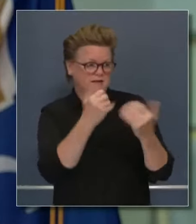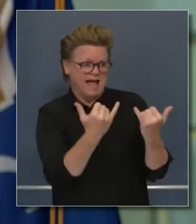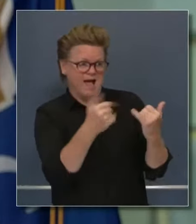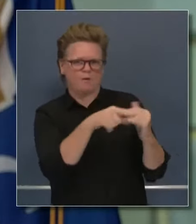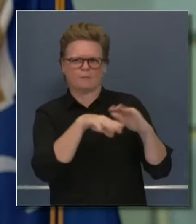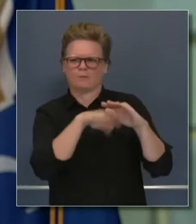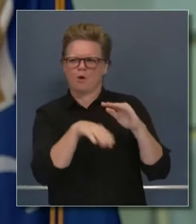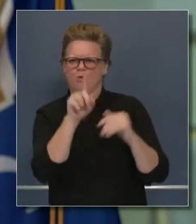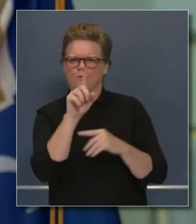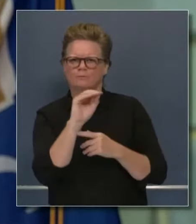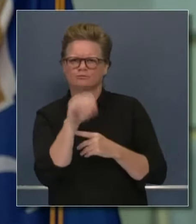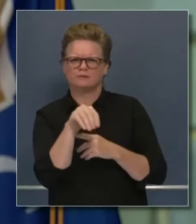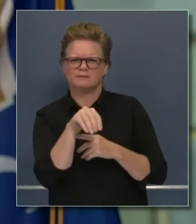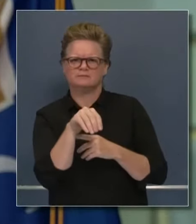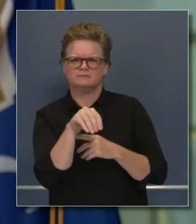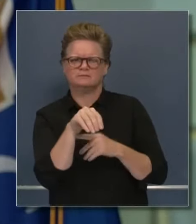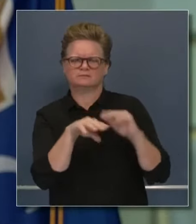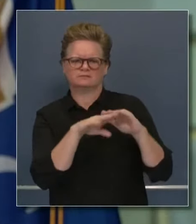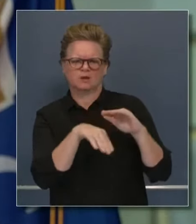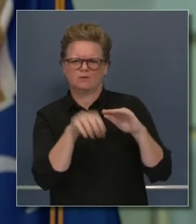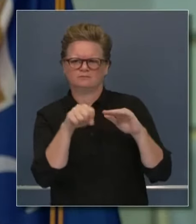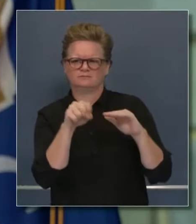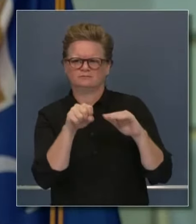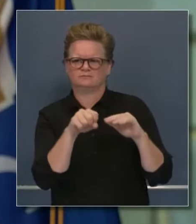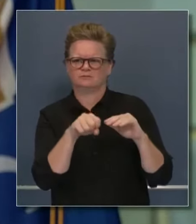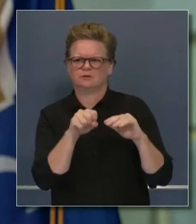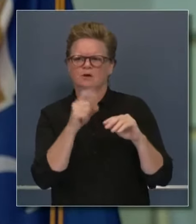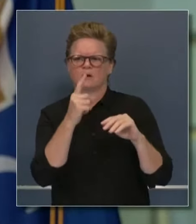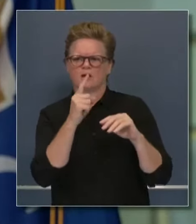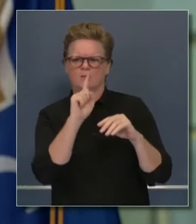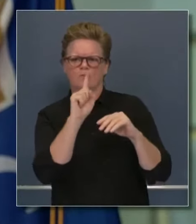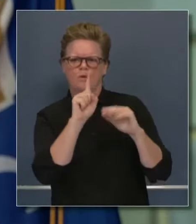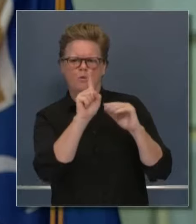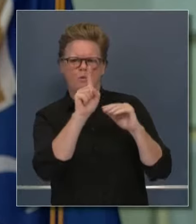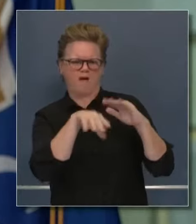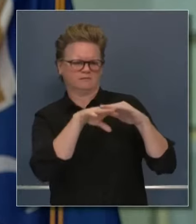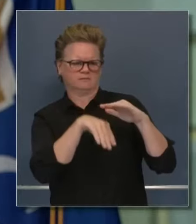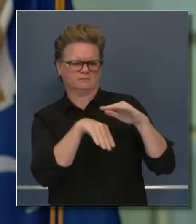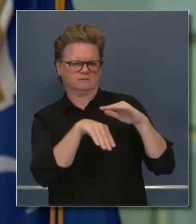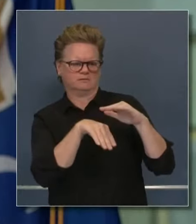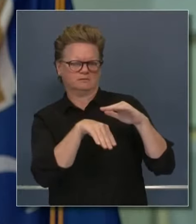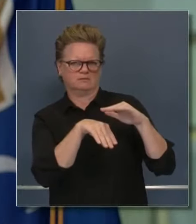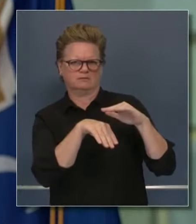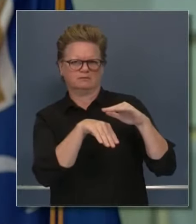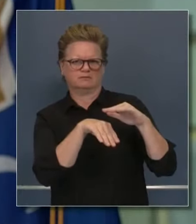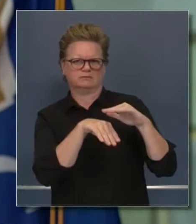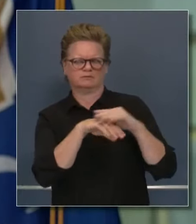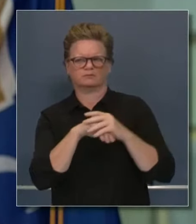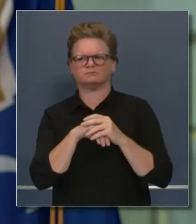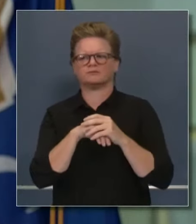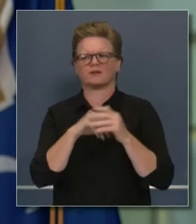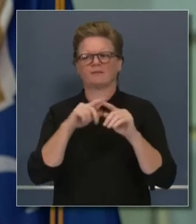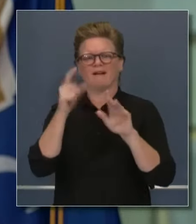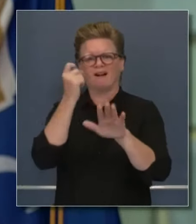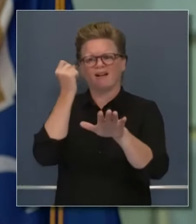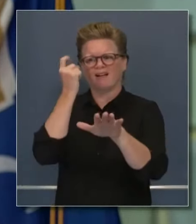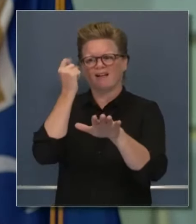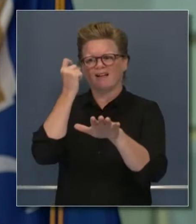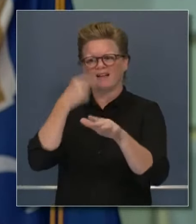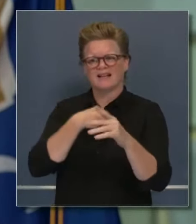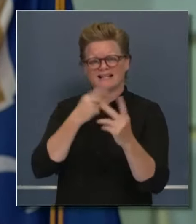rise above 1, and that is exactly what allows the numbers to take off, that we then see in cases, that we then see